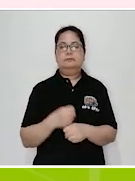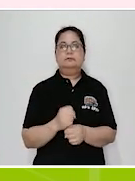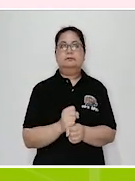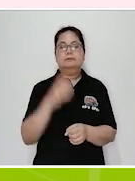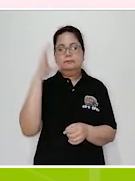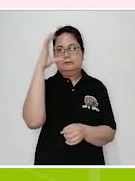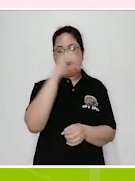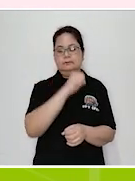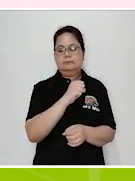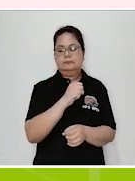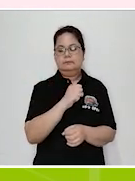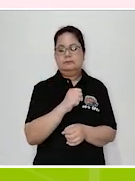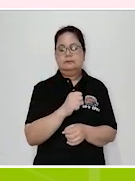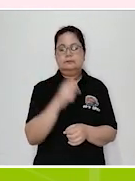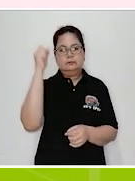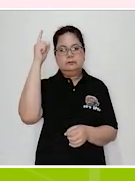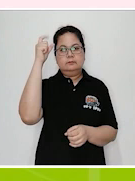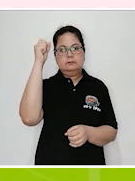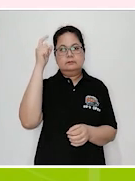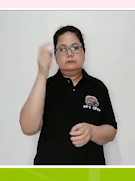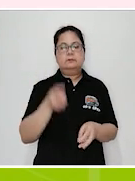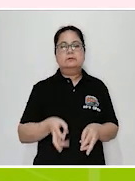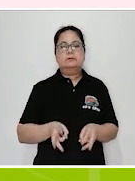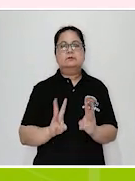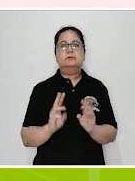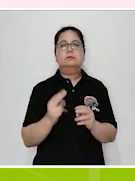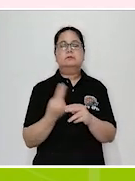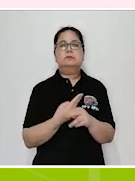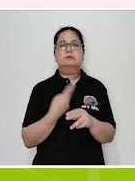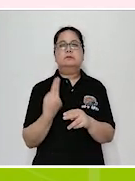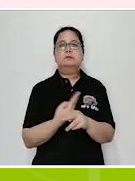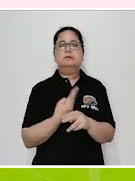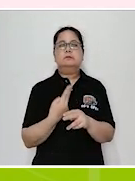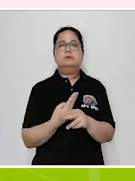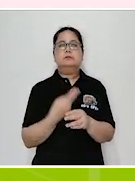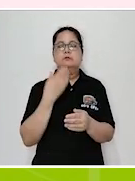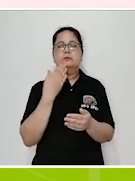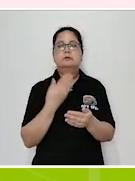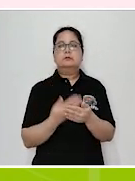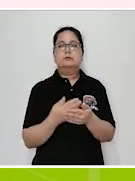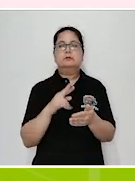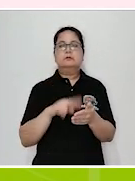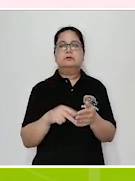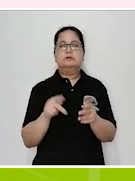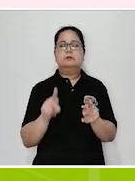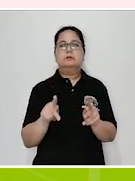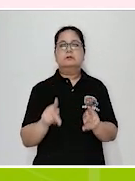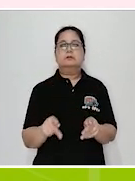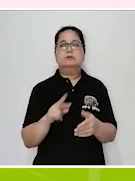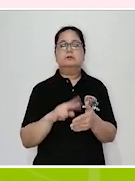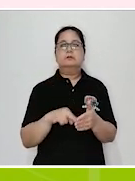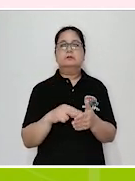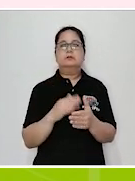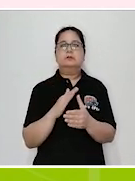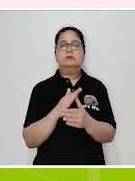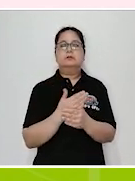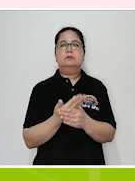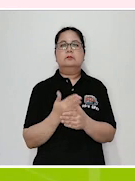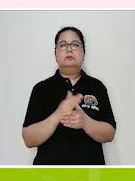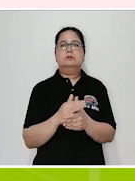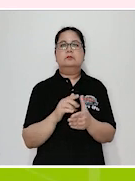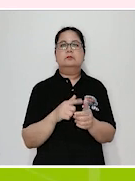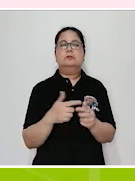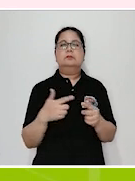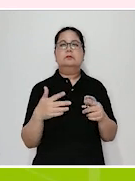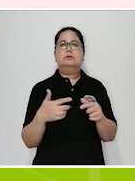Making inferences is a comprehension strategy used by proficient readers to read between the lines,